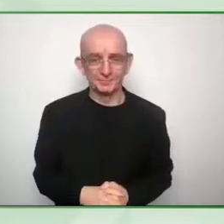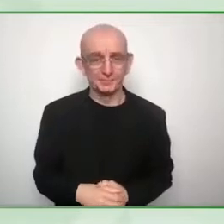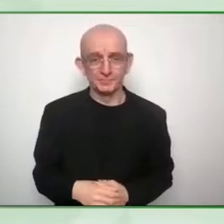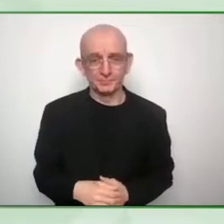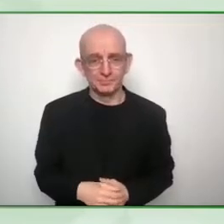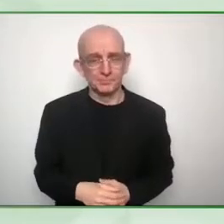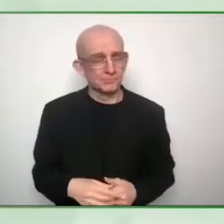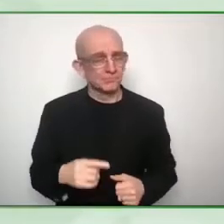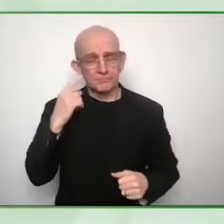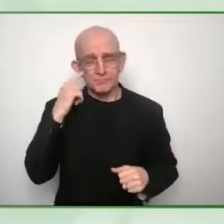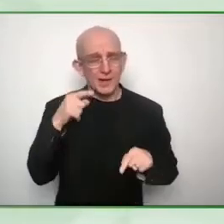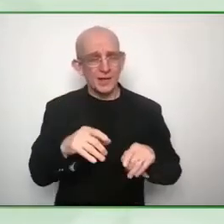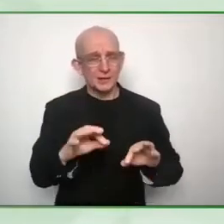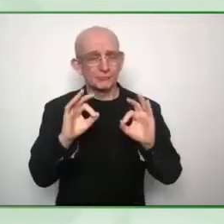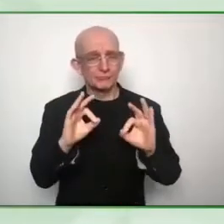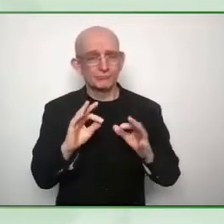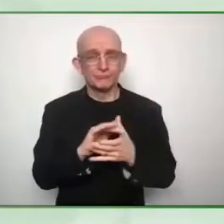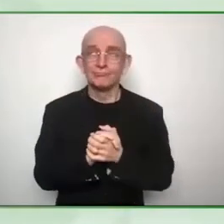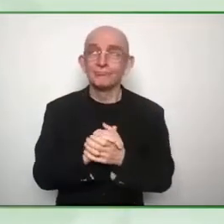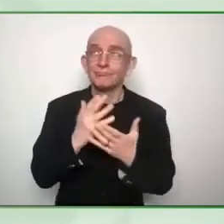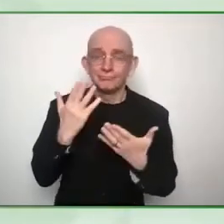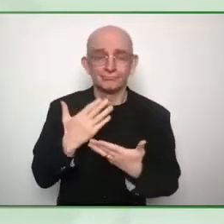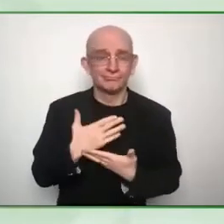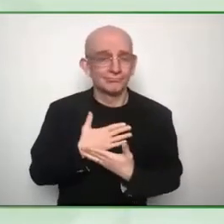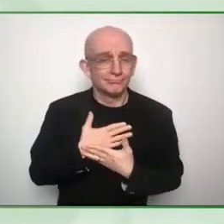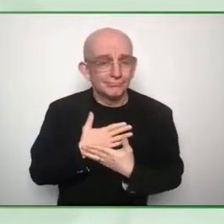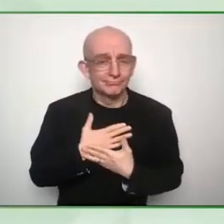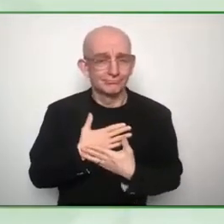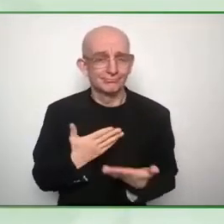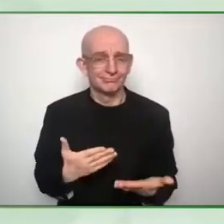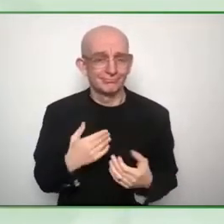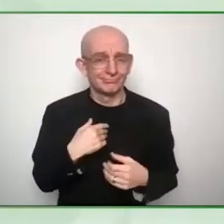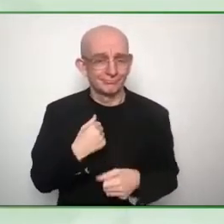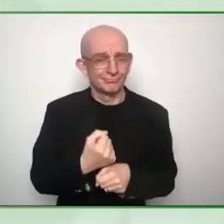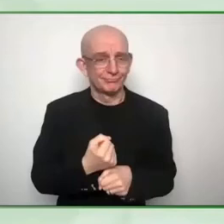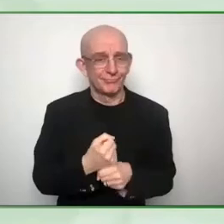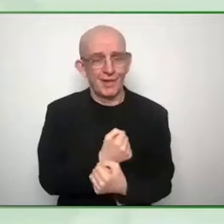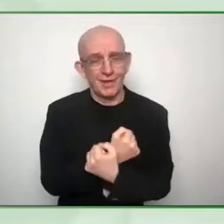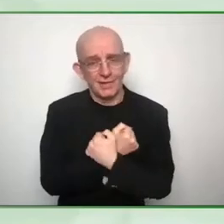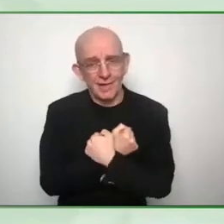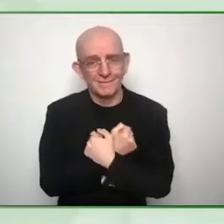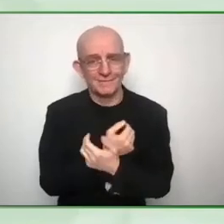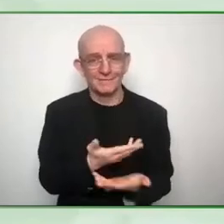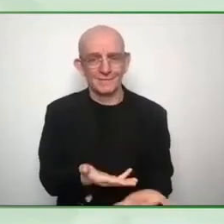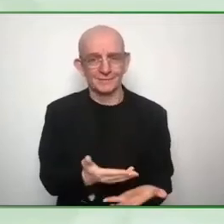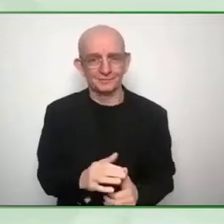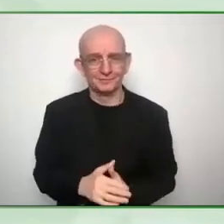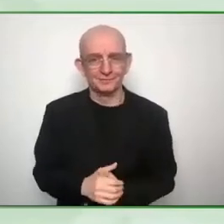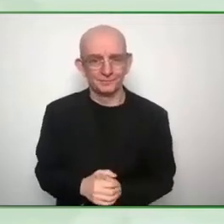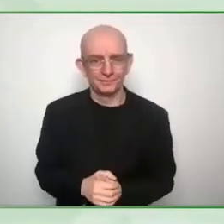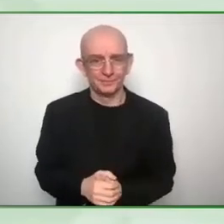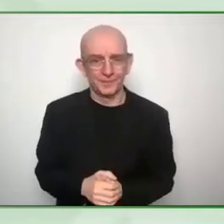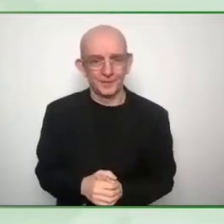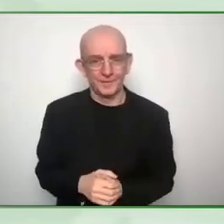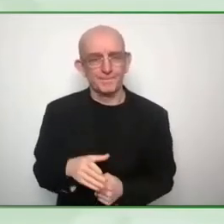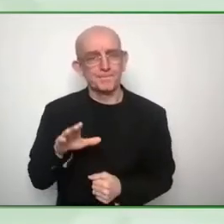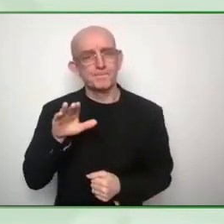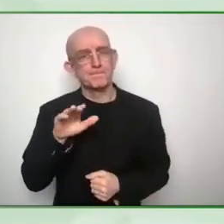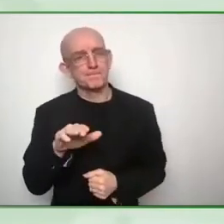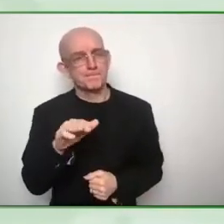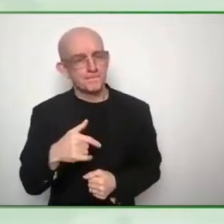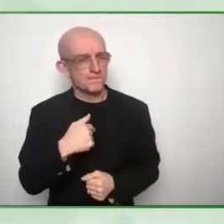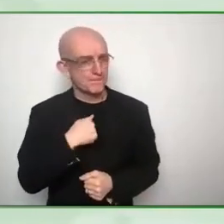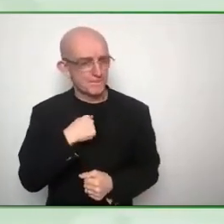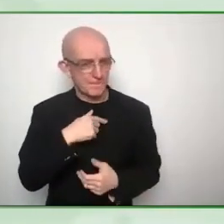good. And can we go from there for both of you to tell me and us about your